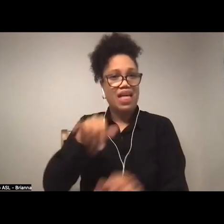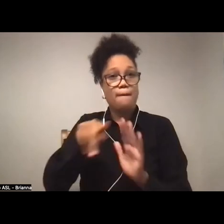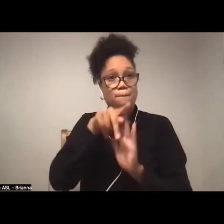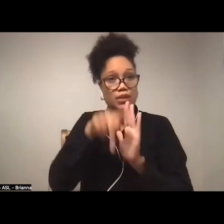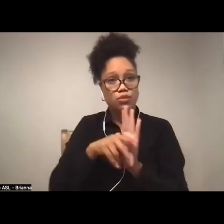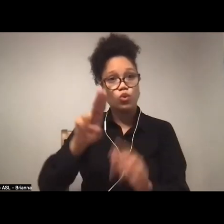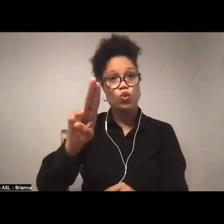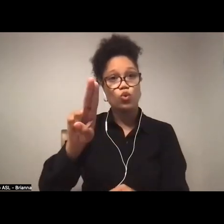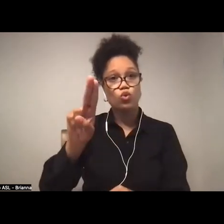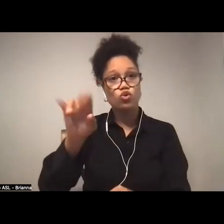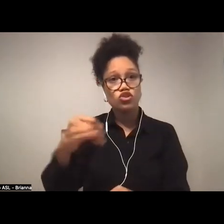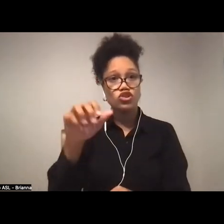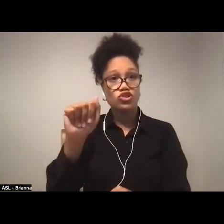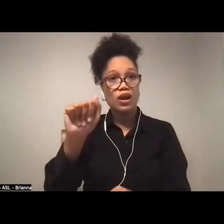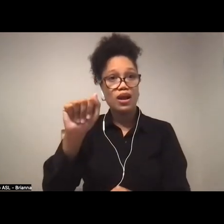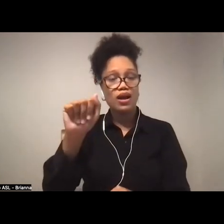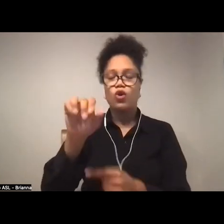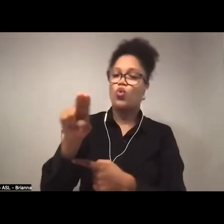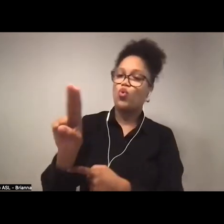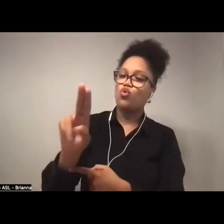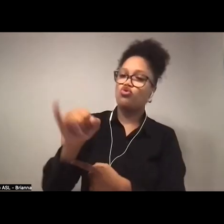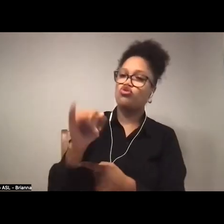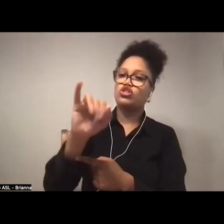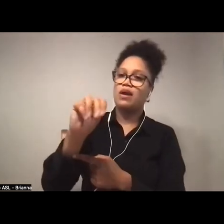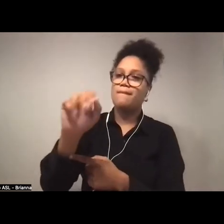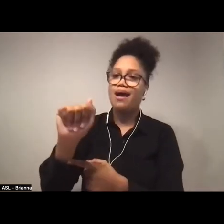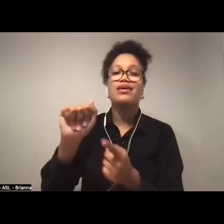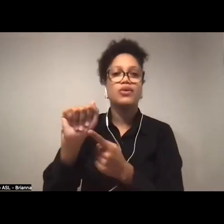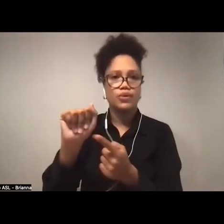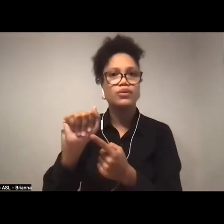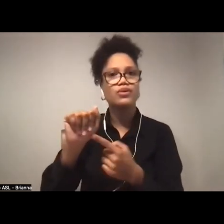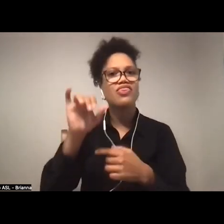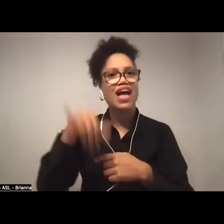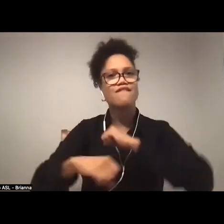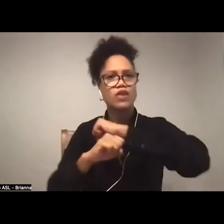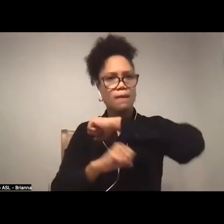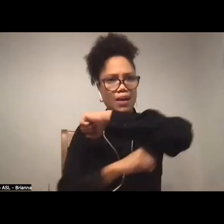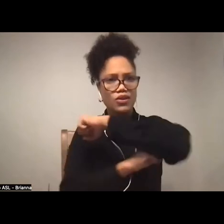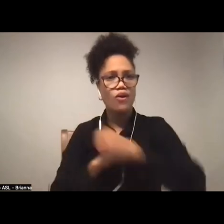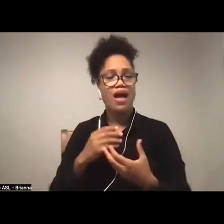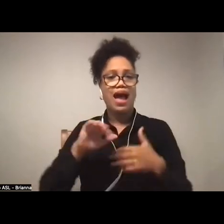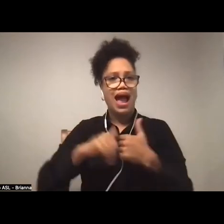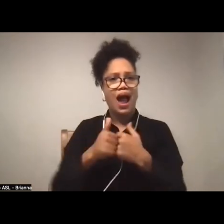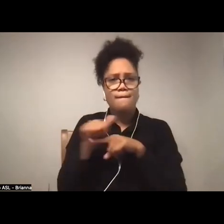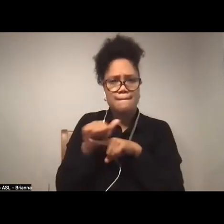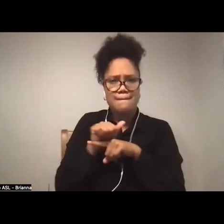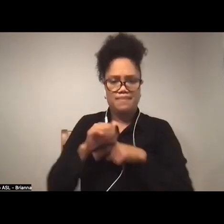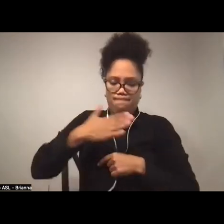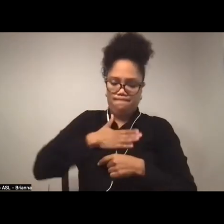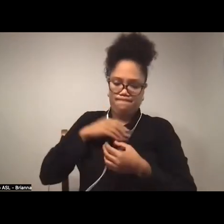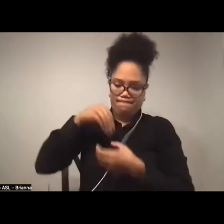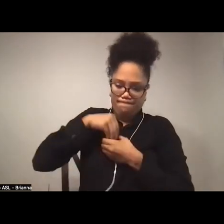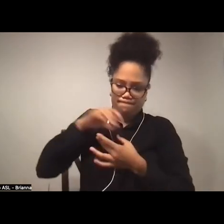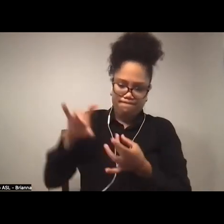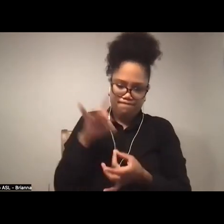Ujamaa, cooperative economics, came with us. It became fundamental to our spiritual practices and our